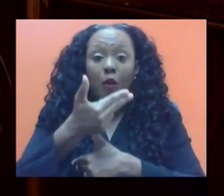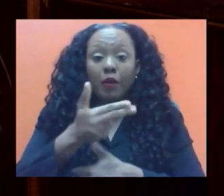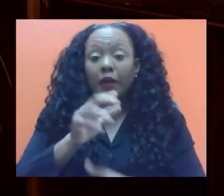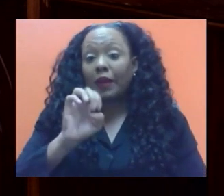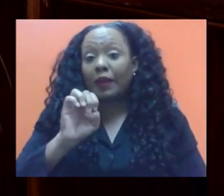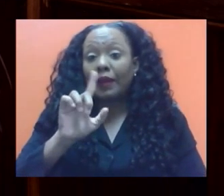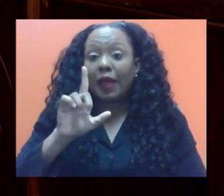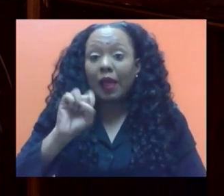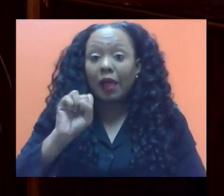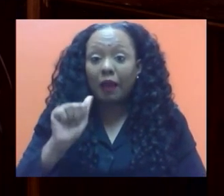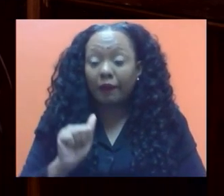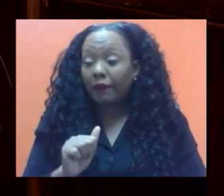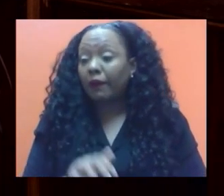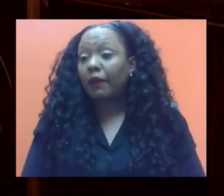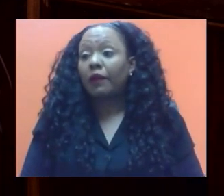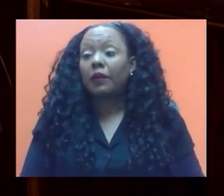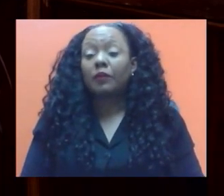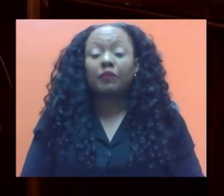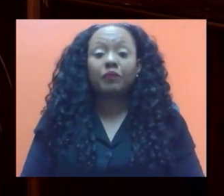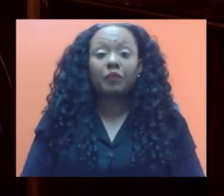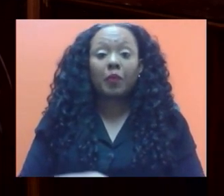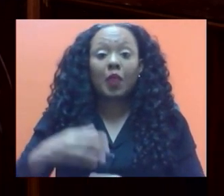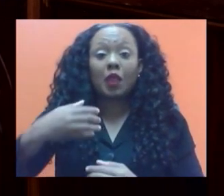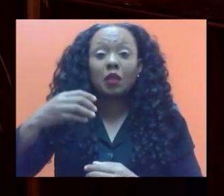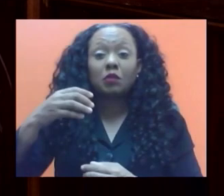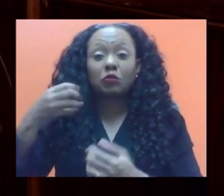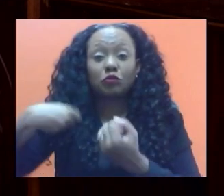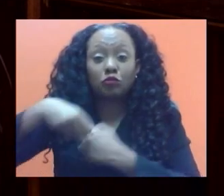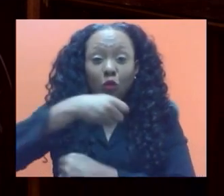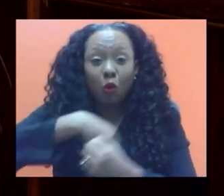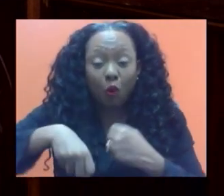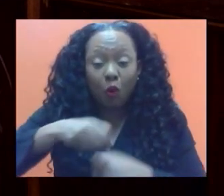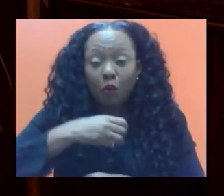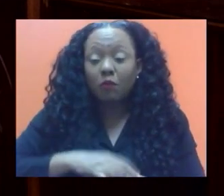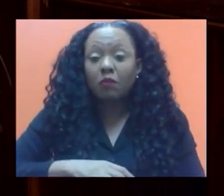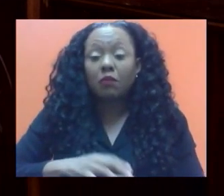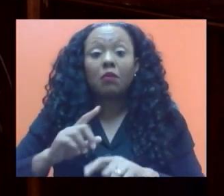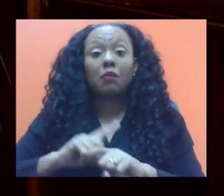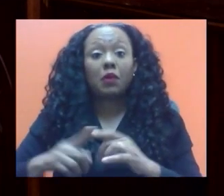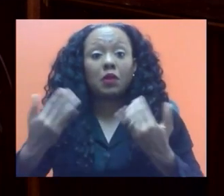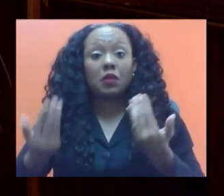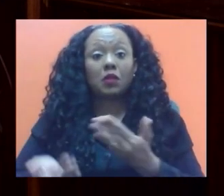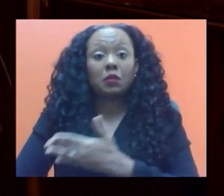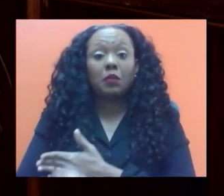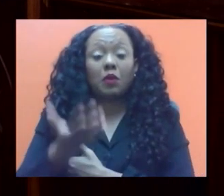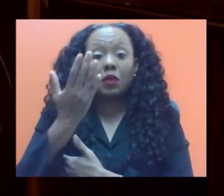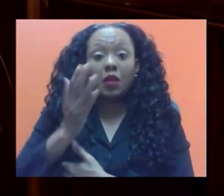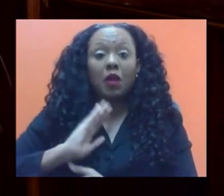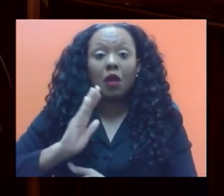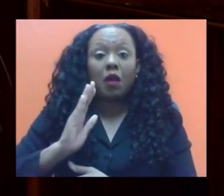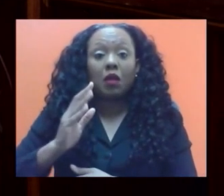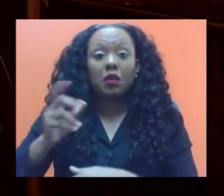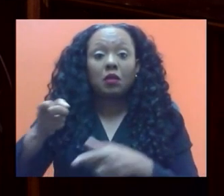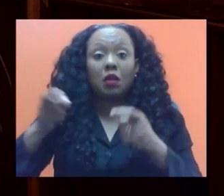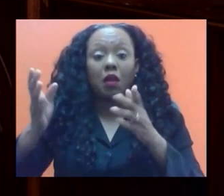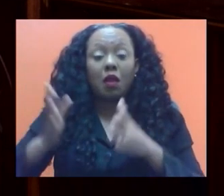the governor of the central bank has advised me this morning that Barbados' reserves stand at